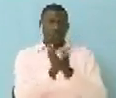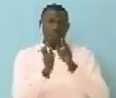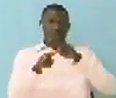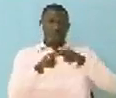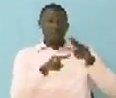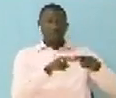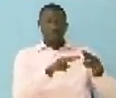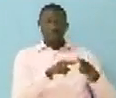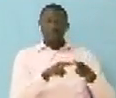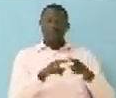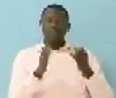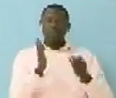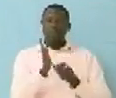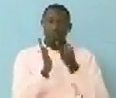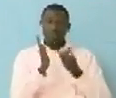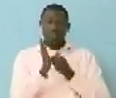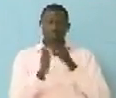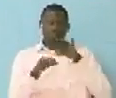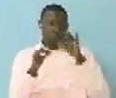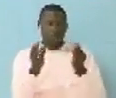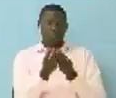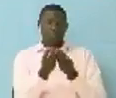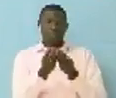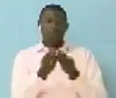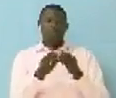He confessed his involvement.